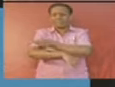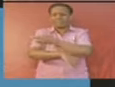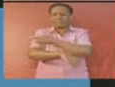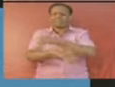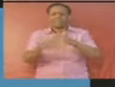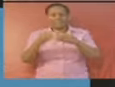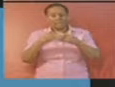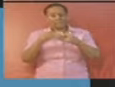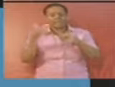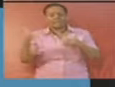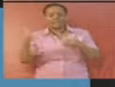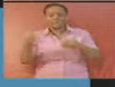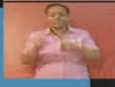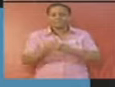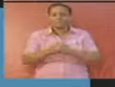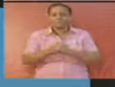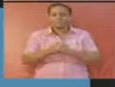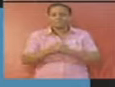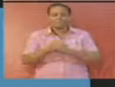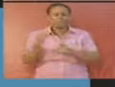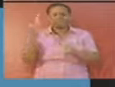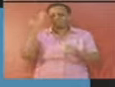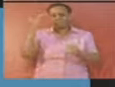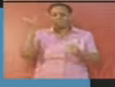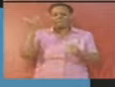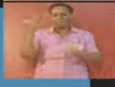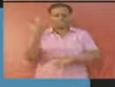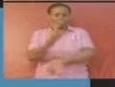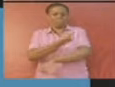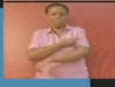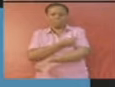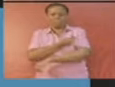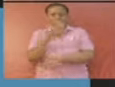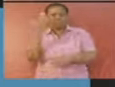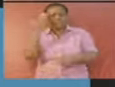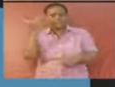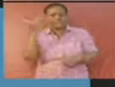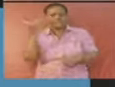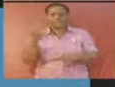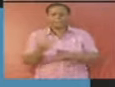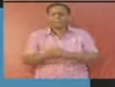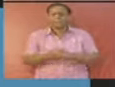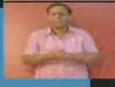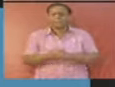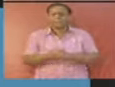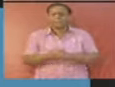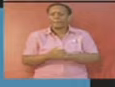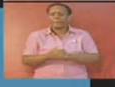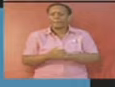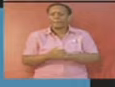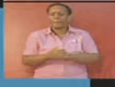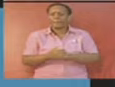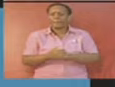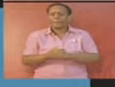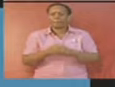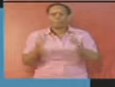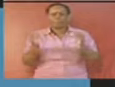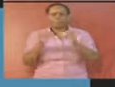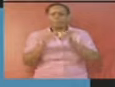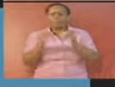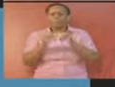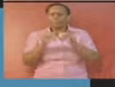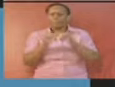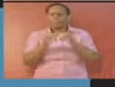So we look at the role of vaccines. And vaccines are the most important public health interventions in history and has been shown to do so for many,